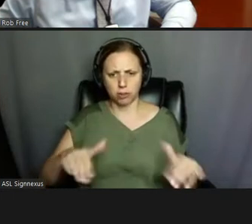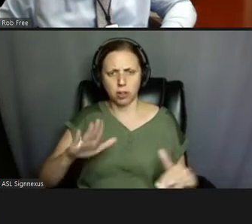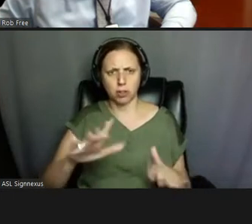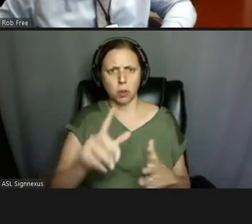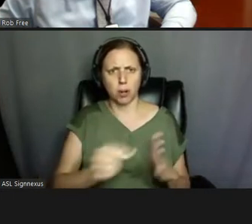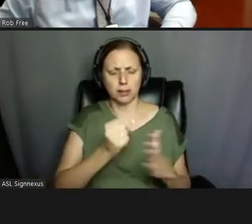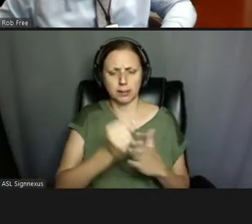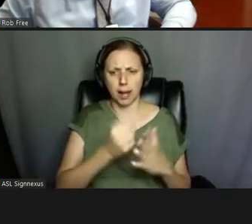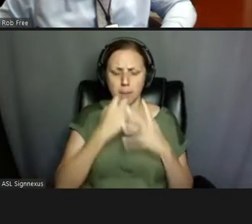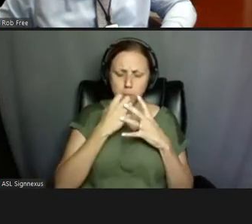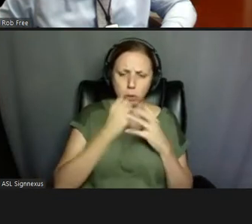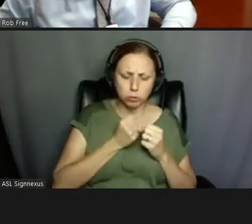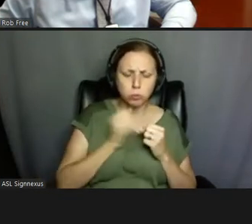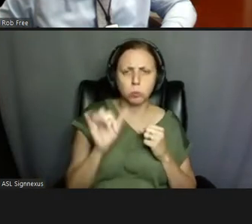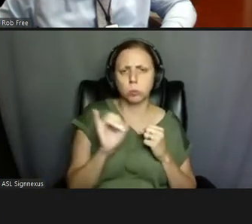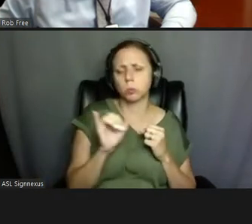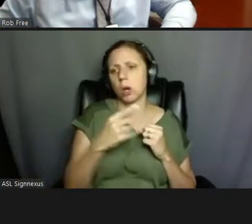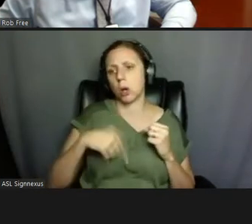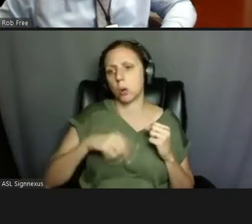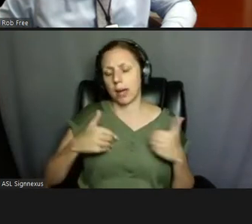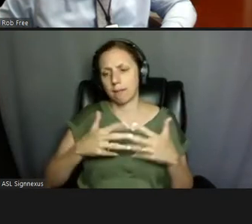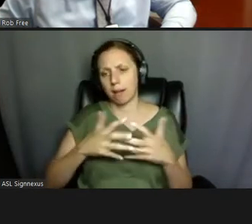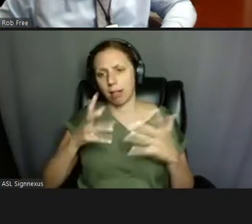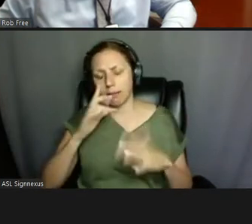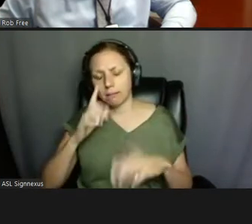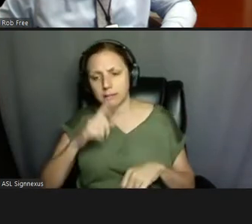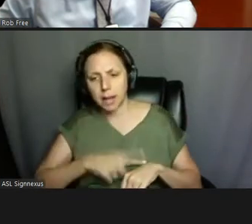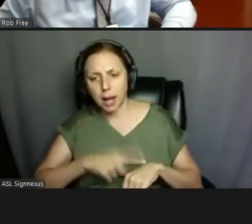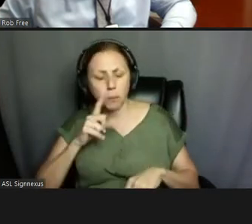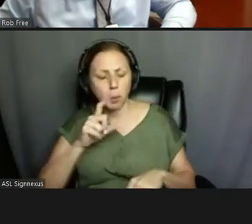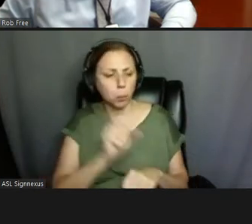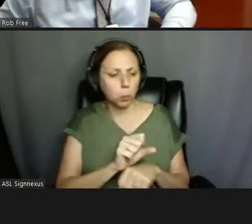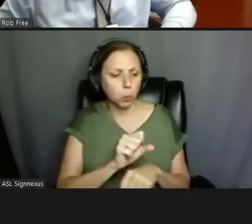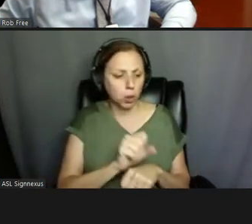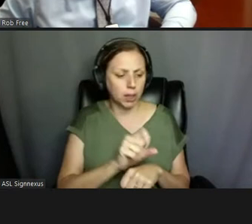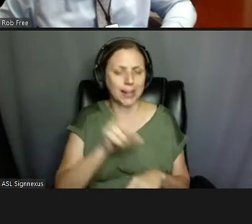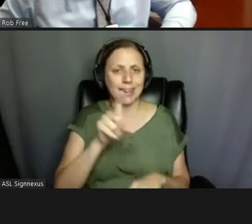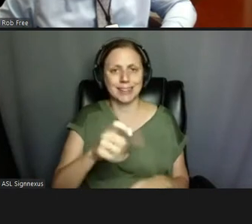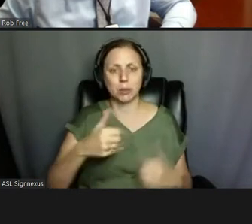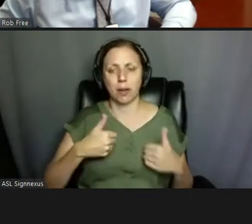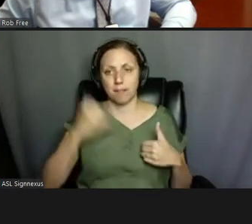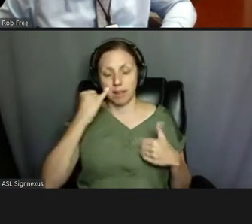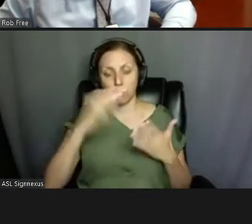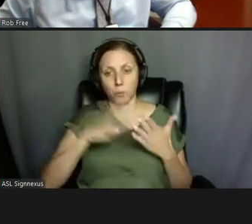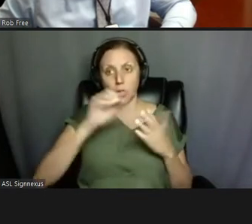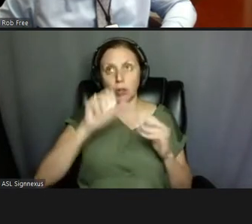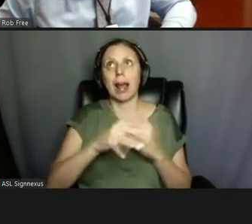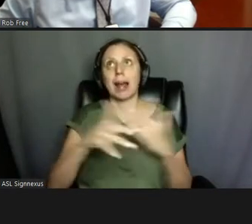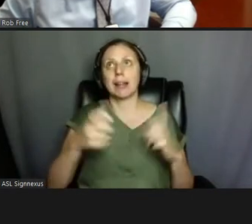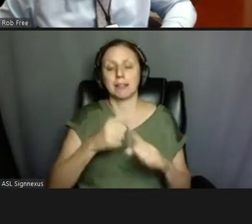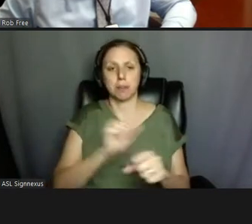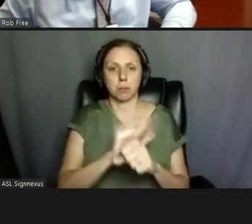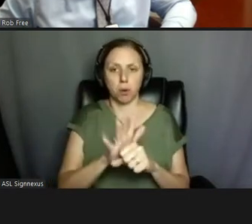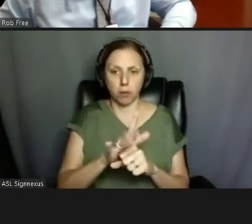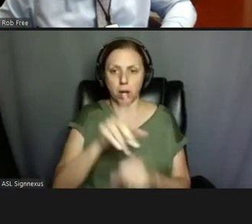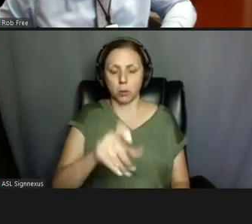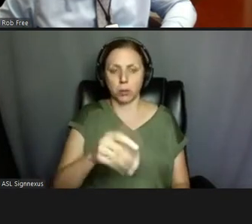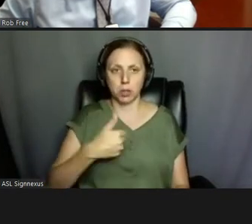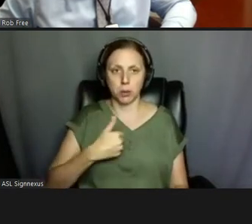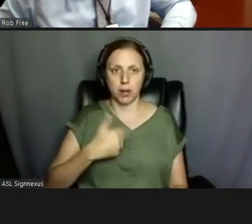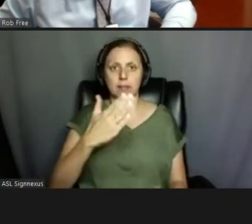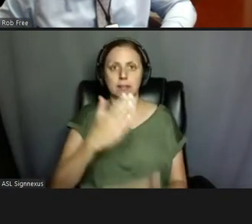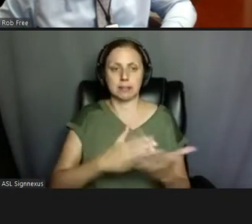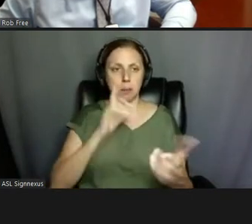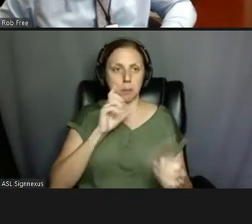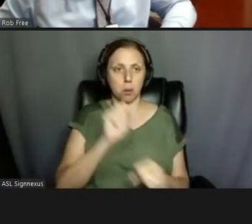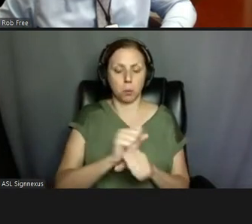precious. And we spend a lot of time working and need to have, if we've learned anything from COVID, we need to have a little bit of